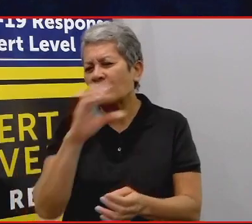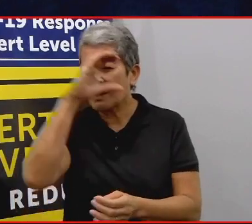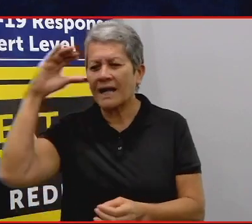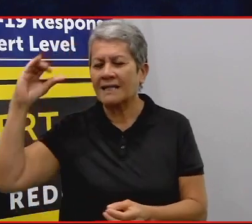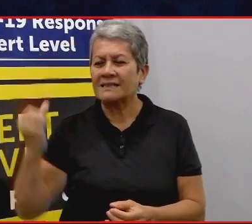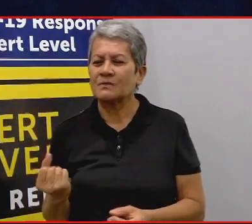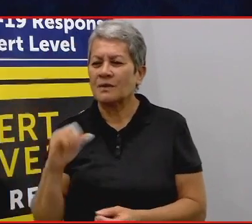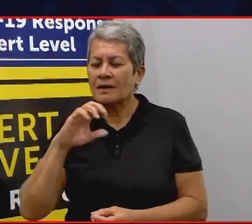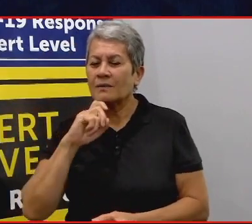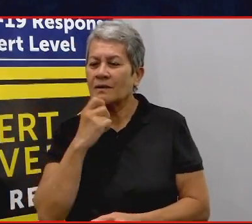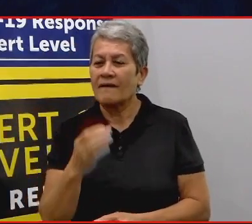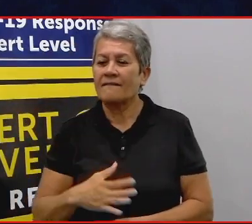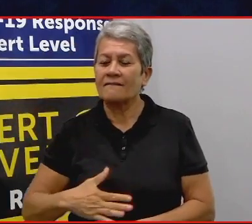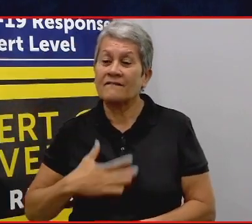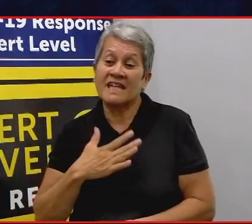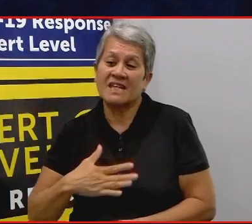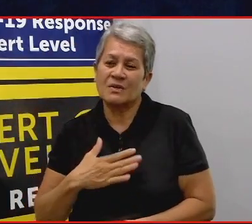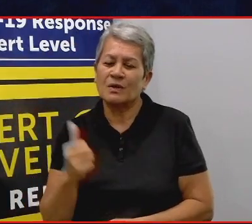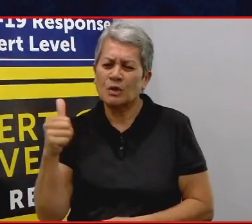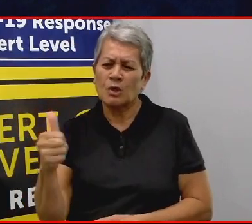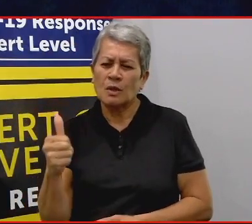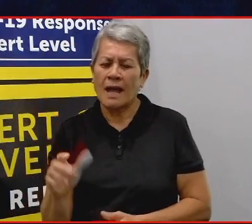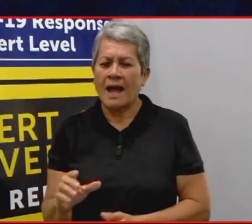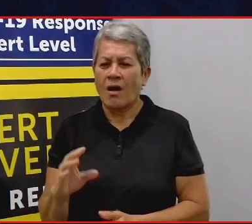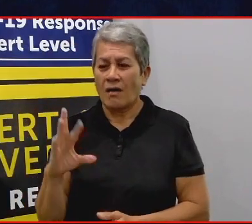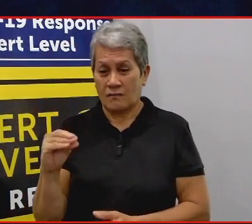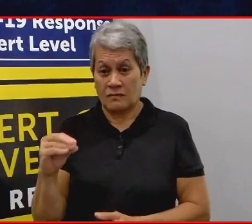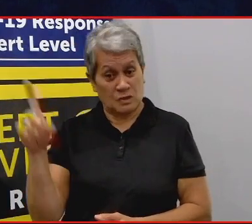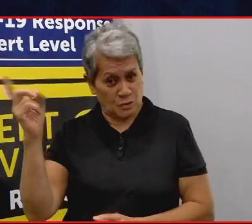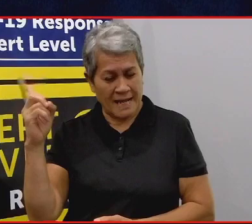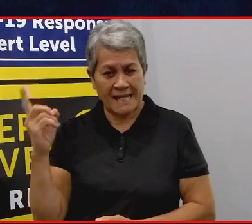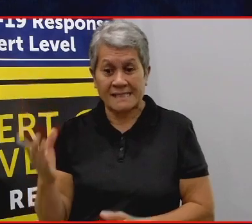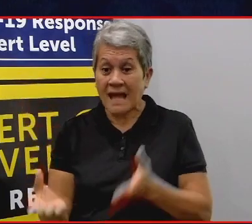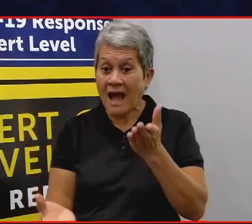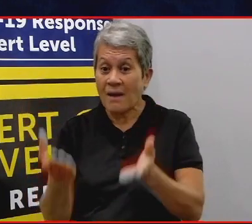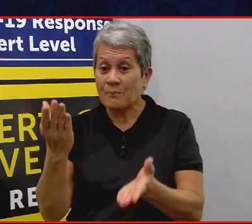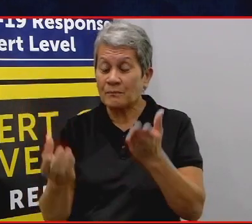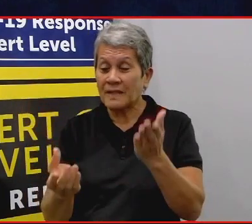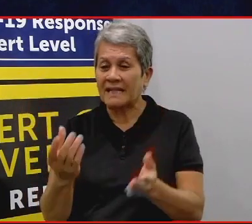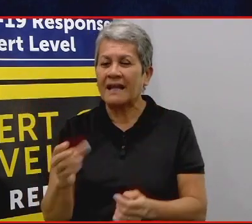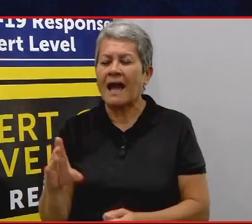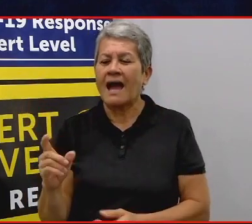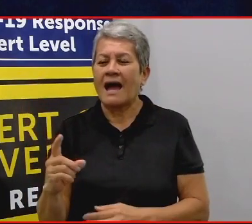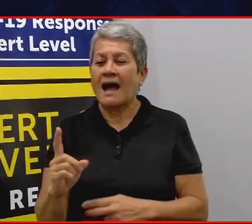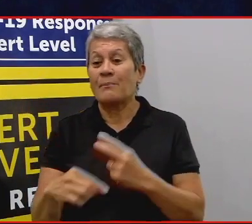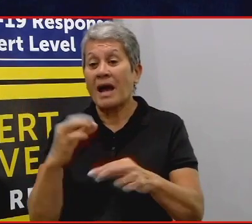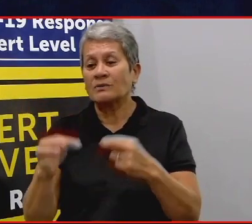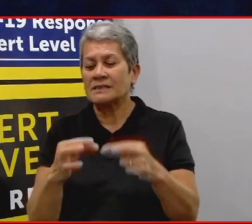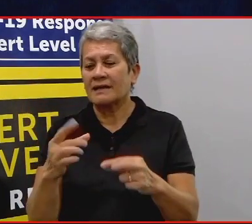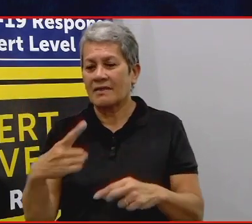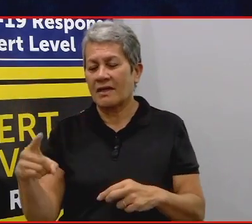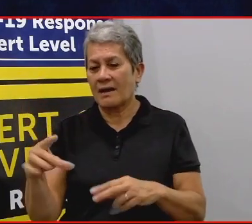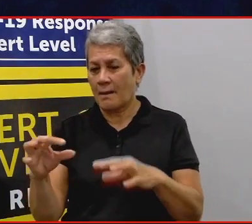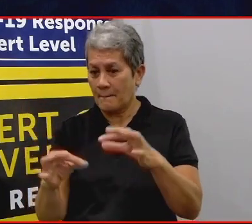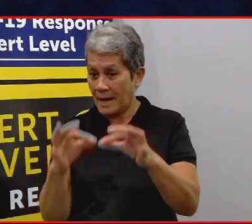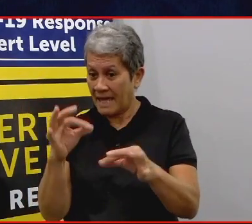reassured by today's update about the many plans, the preparations, and the actions being undertaken to ensure that